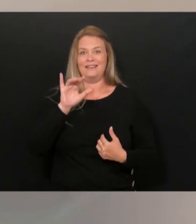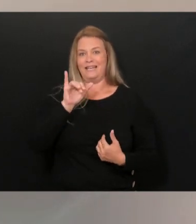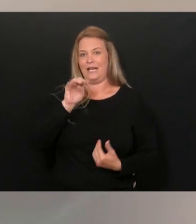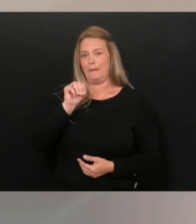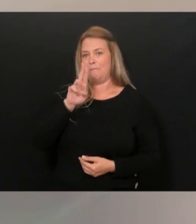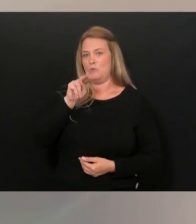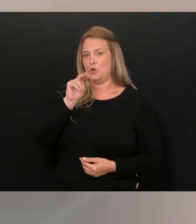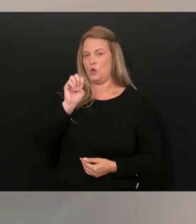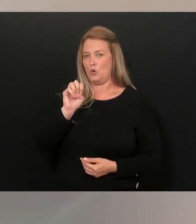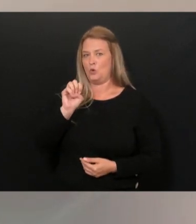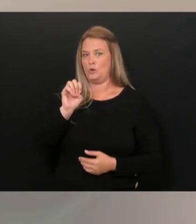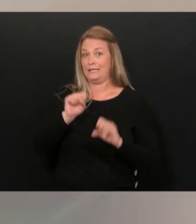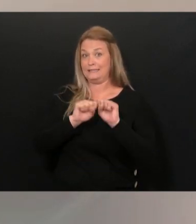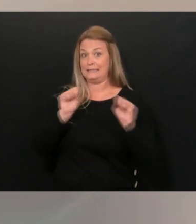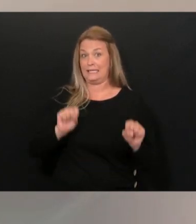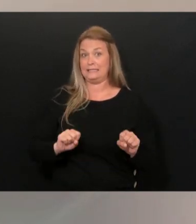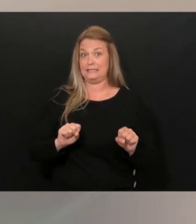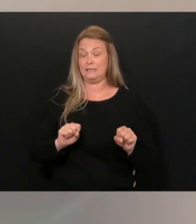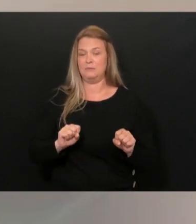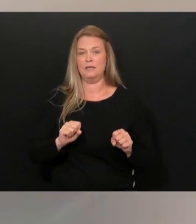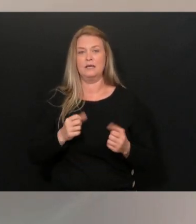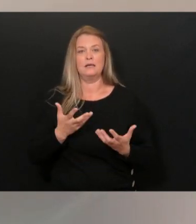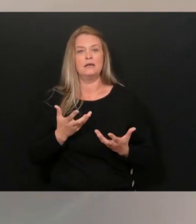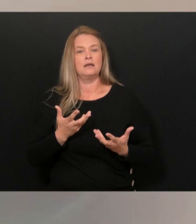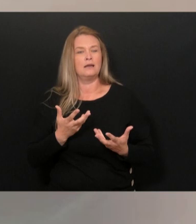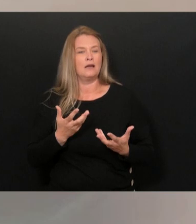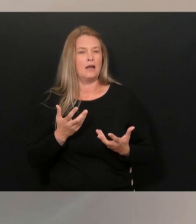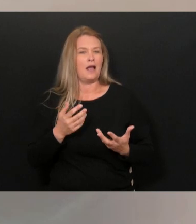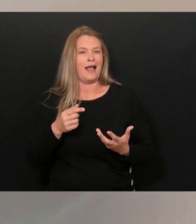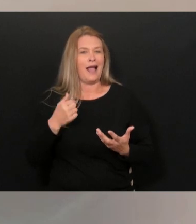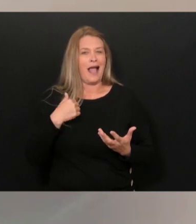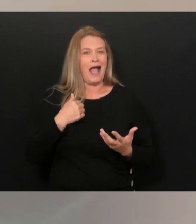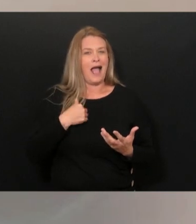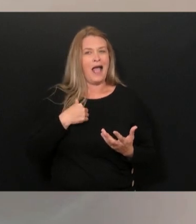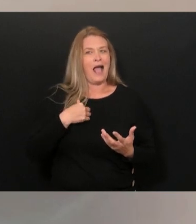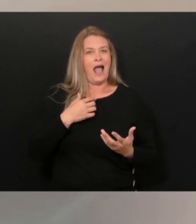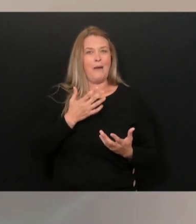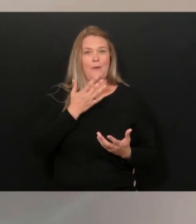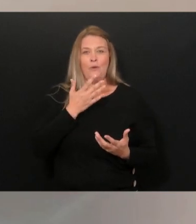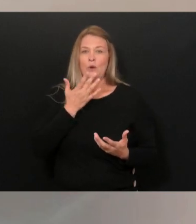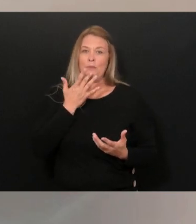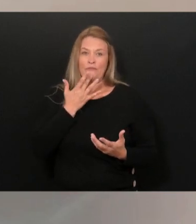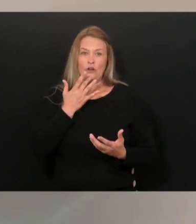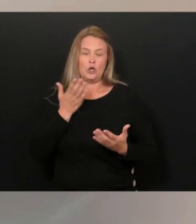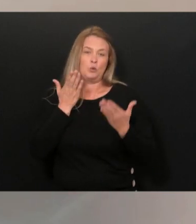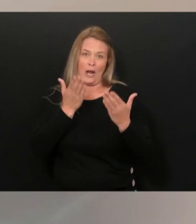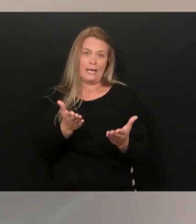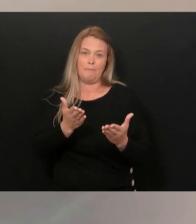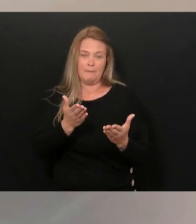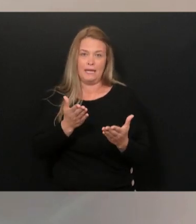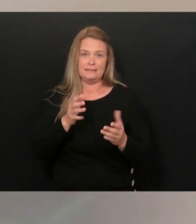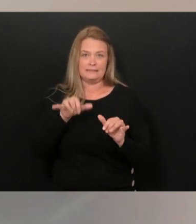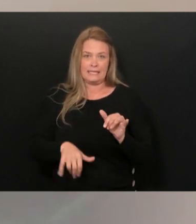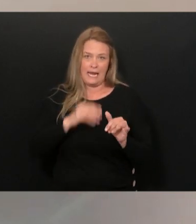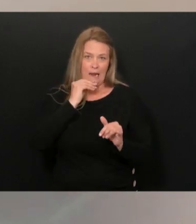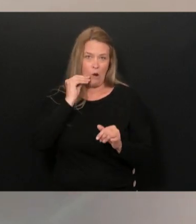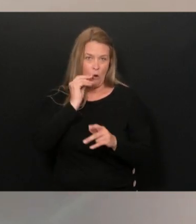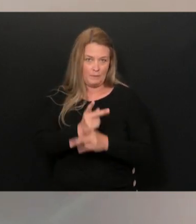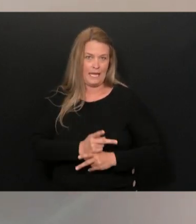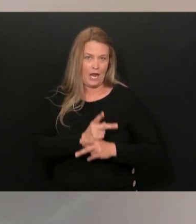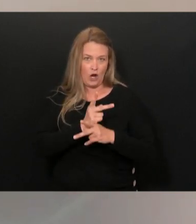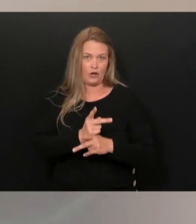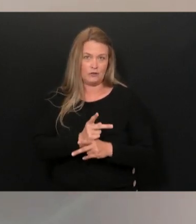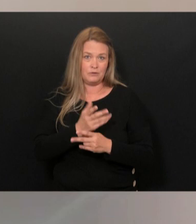trying to perhaps find in-home care would be potentially a good option in that